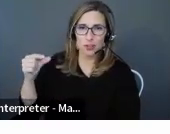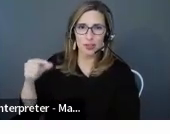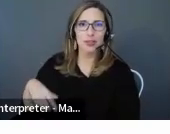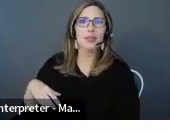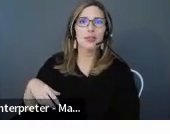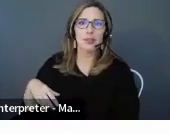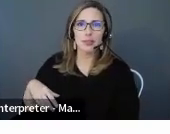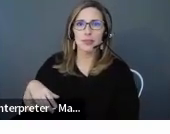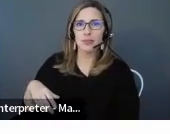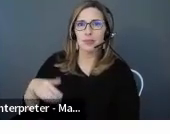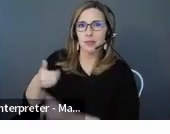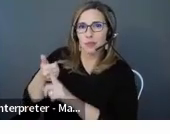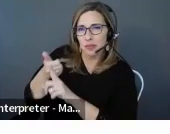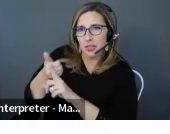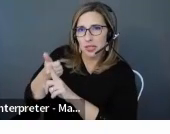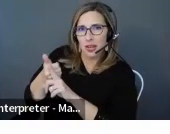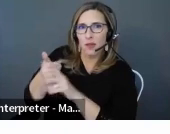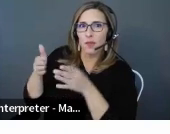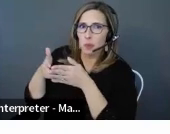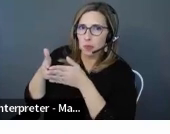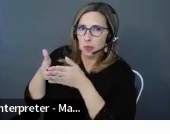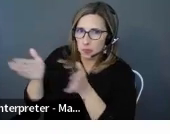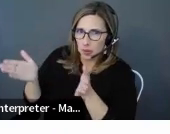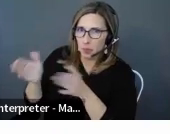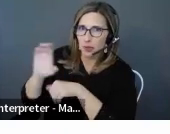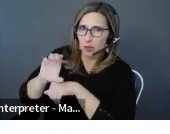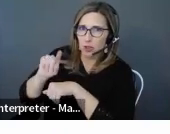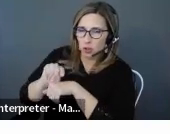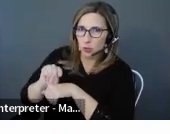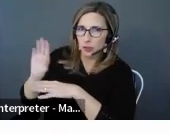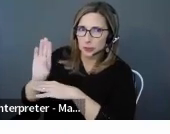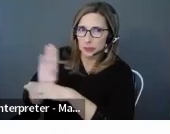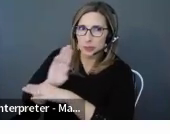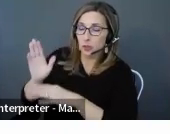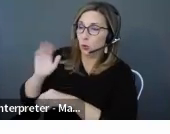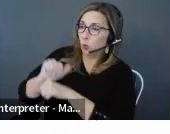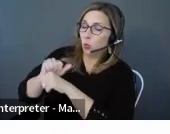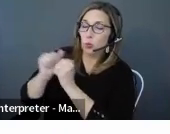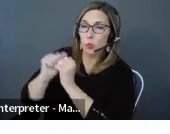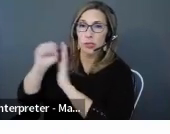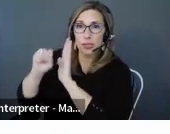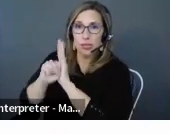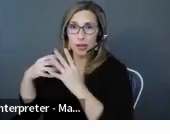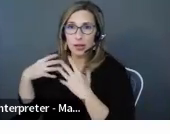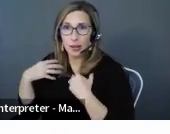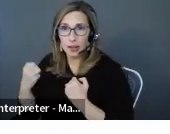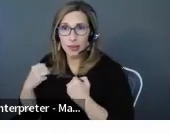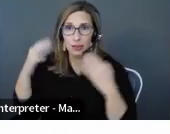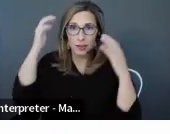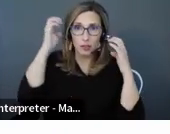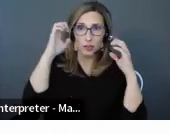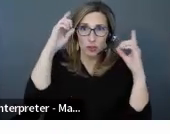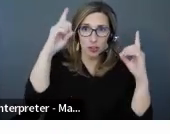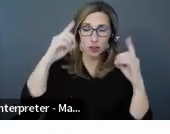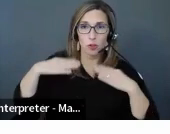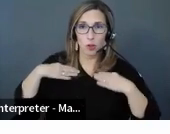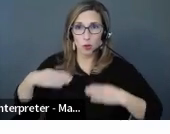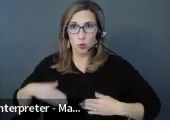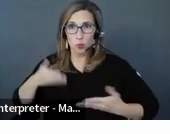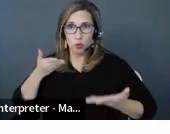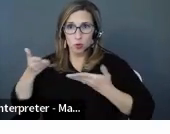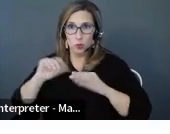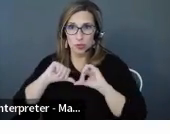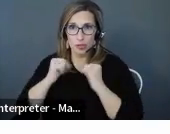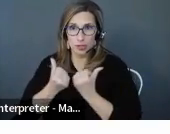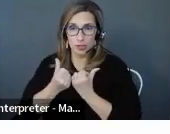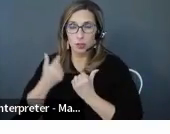or PCG, is a public sector consulting firm that works with state health, education, and human services agencies.